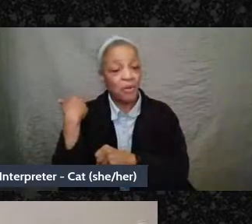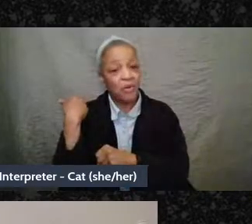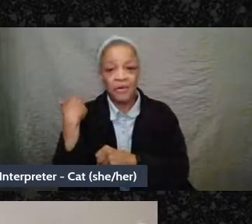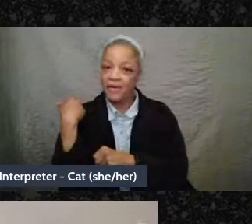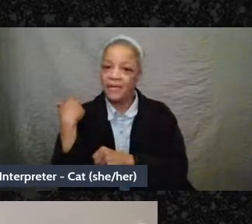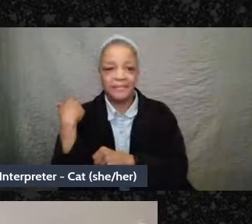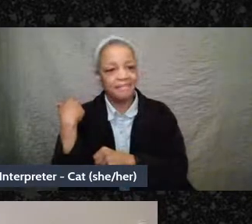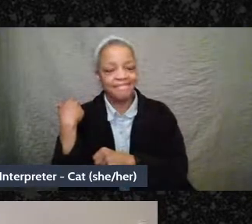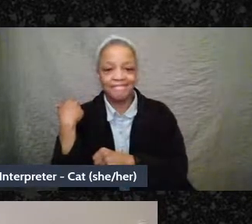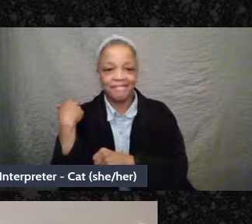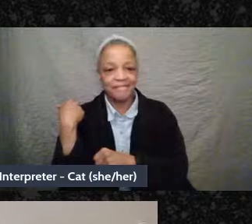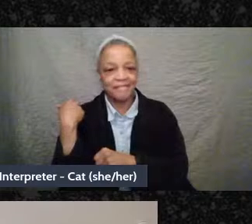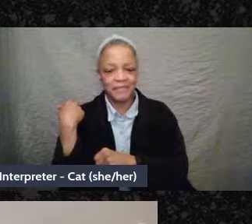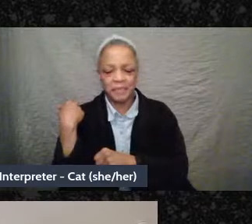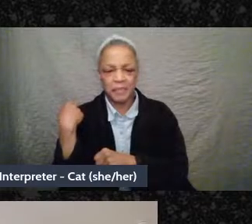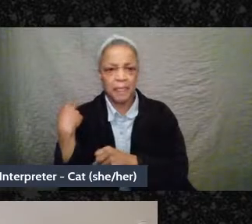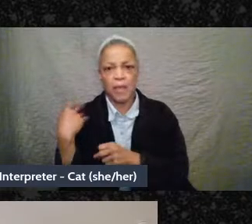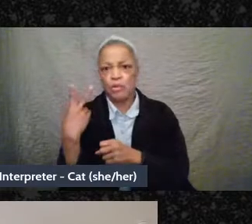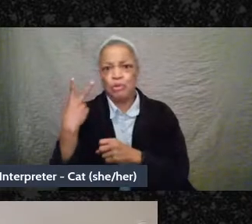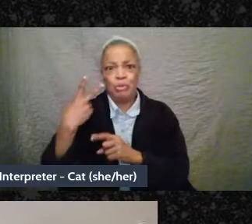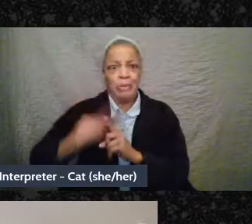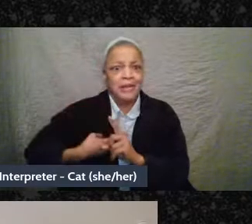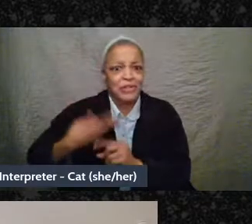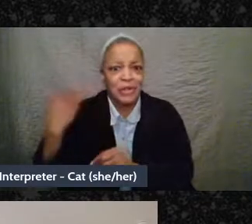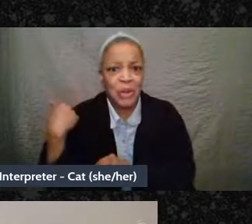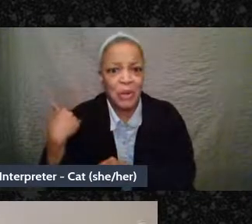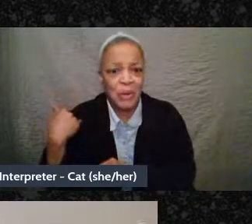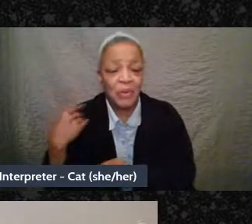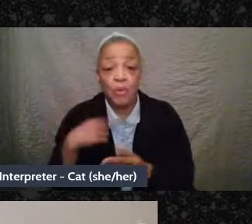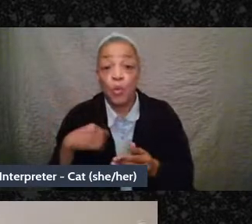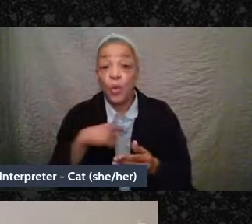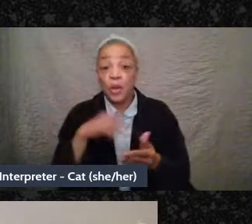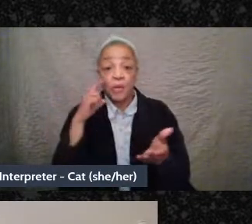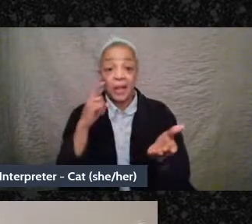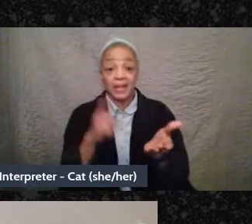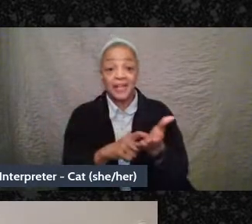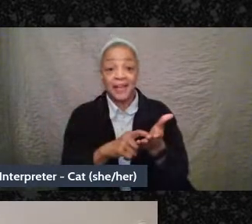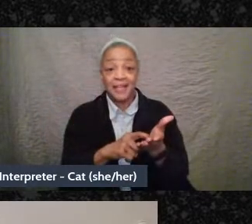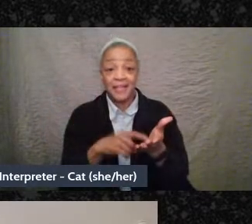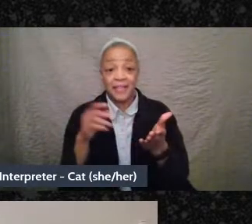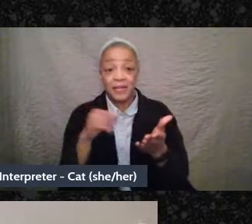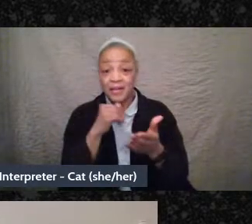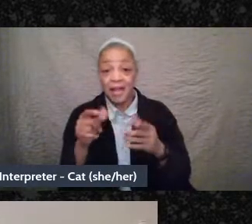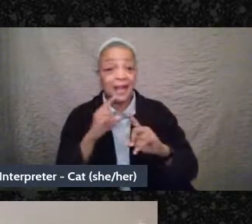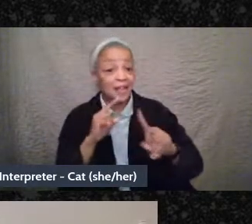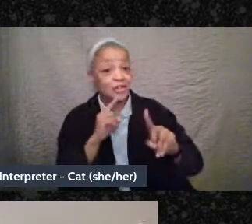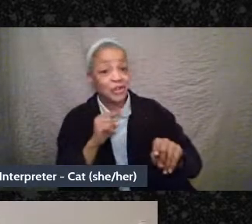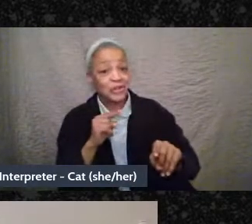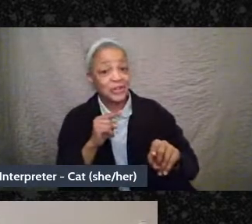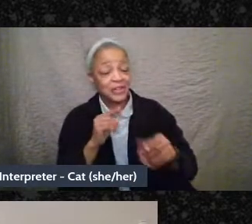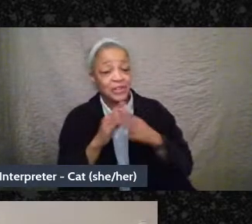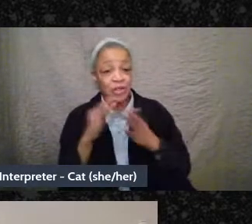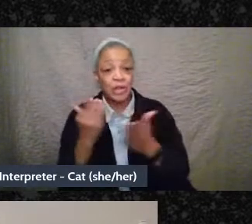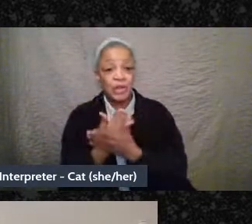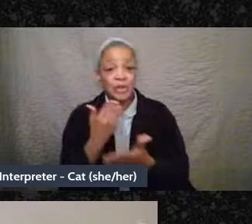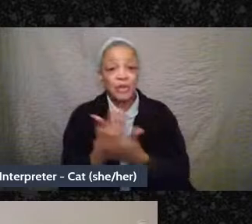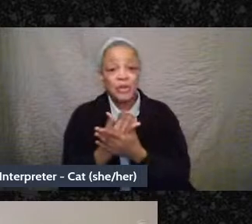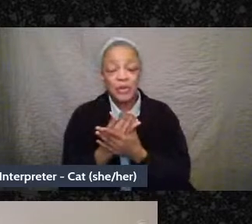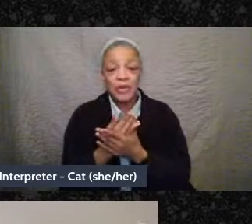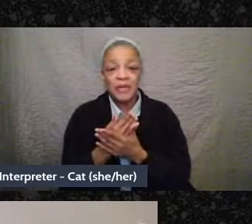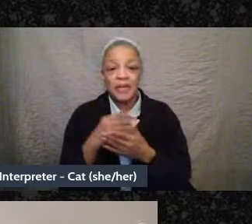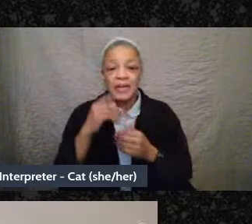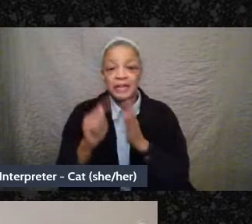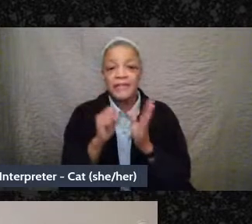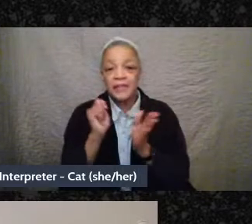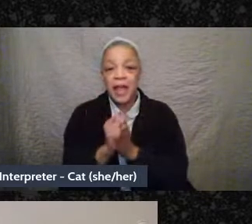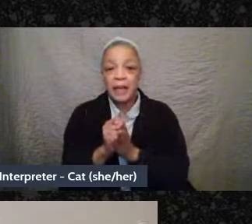they're not, or 2 or 3 months ago, we're recognizing that those are not answers. So I think that we're entering new phases of struggle on